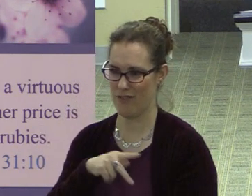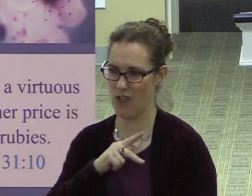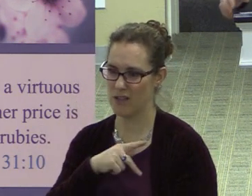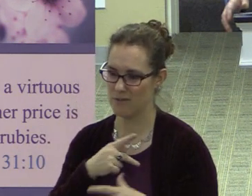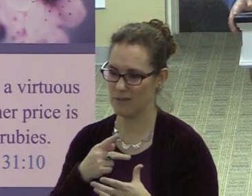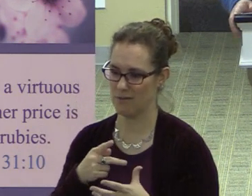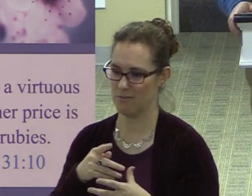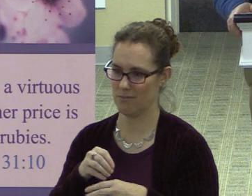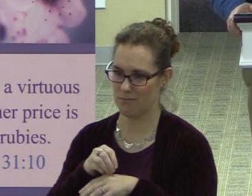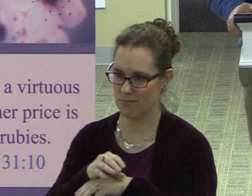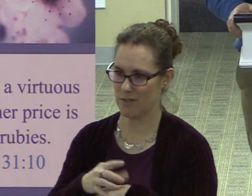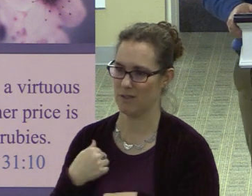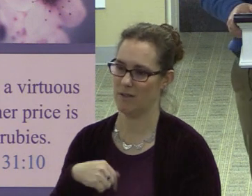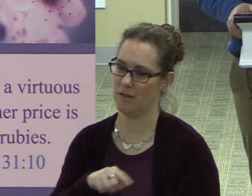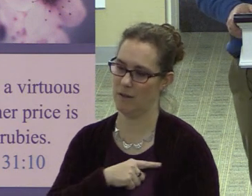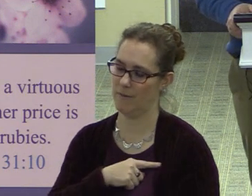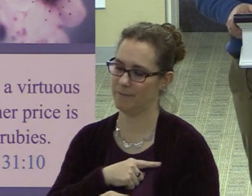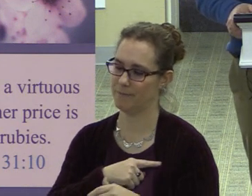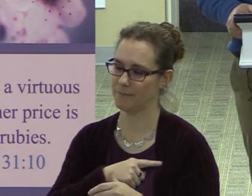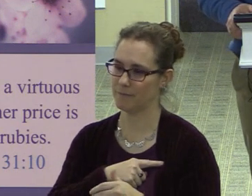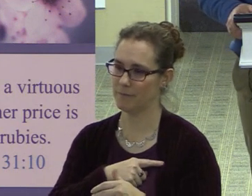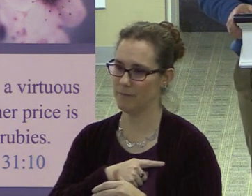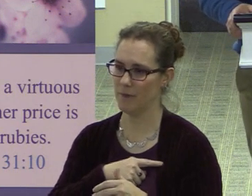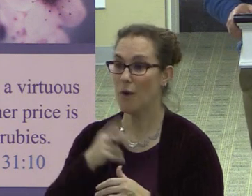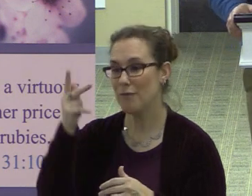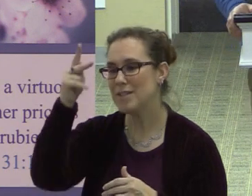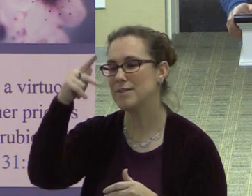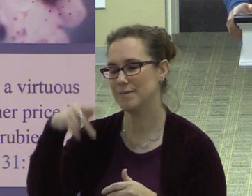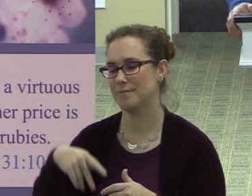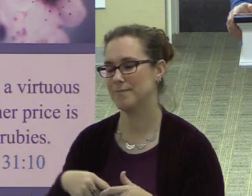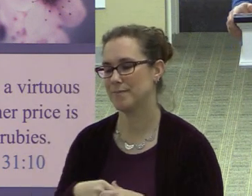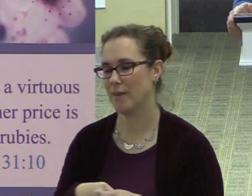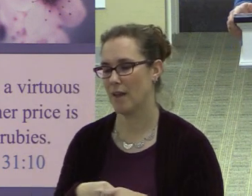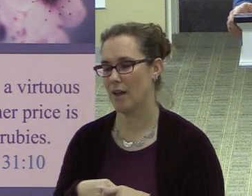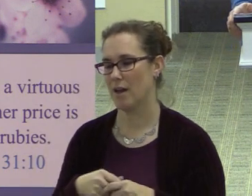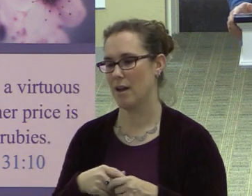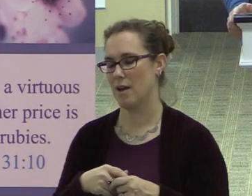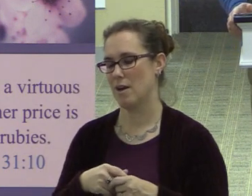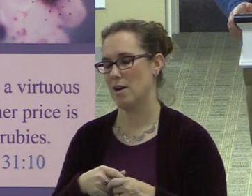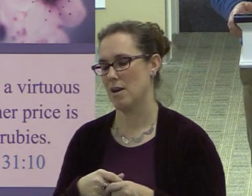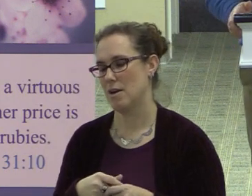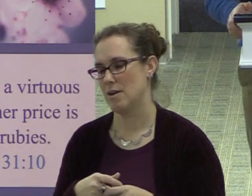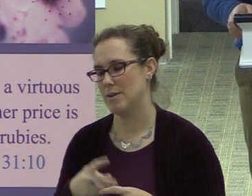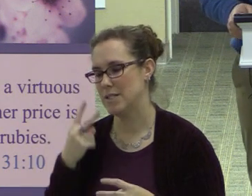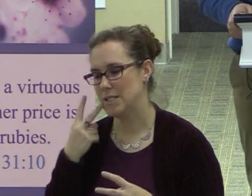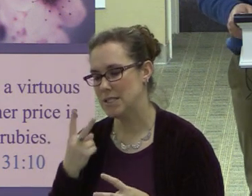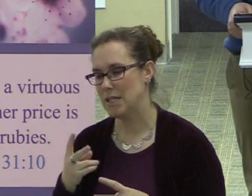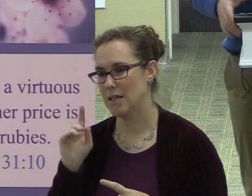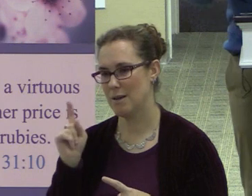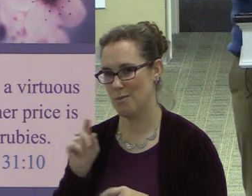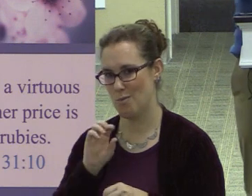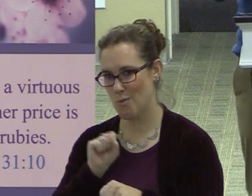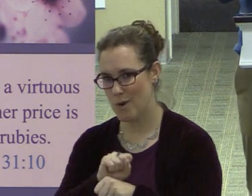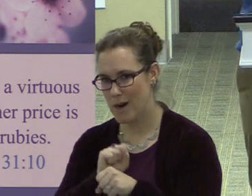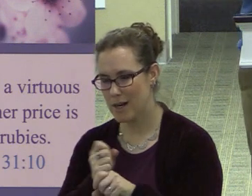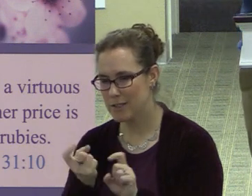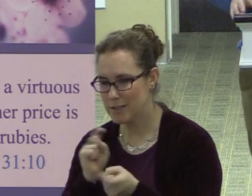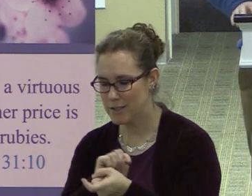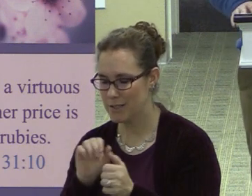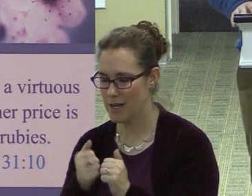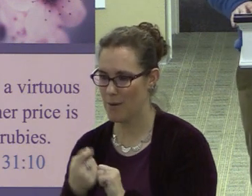So at times He'll put us in these difficult places, these bad predicaments, to where we can see Him work and it changes how we think. We see the